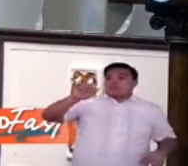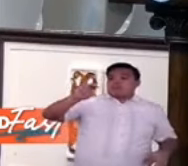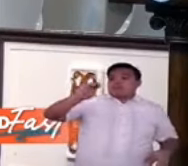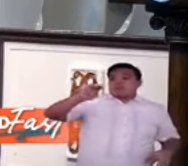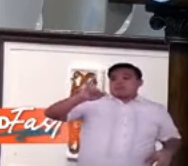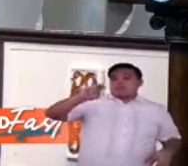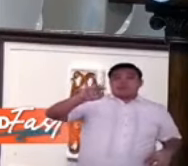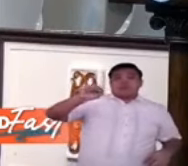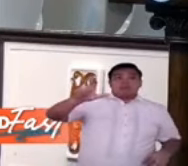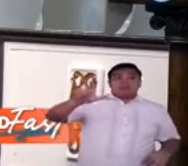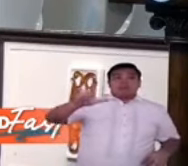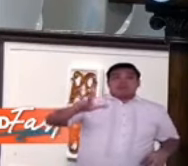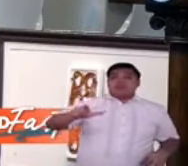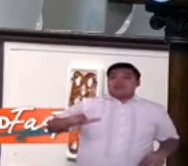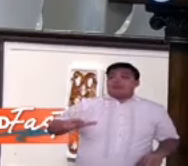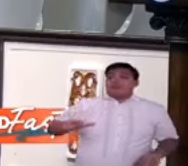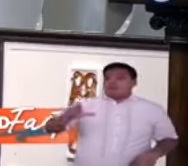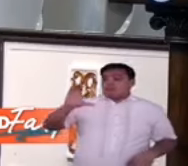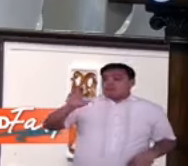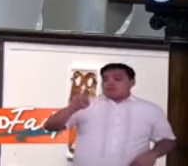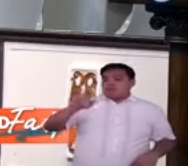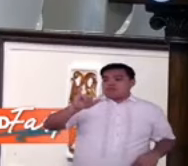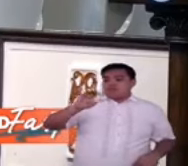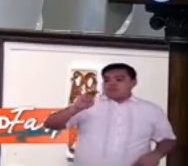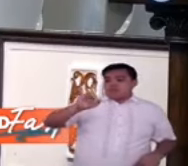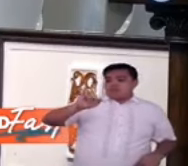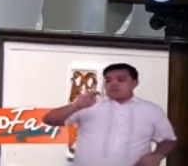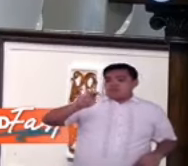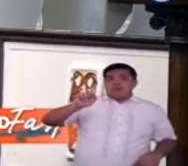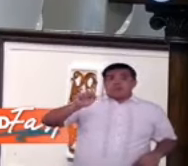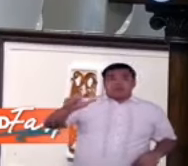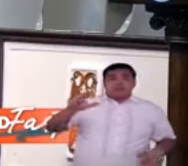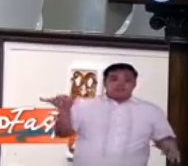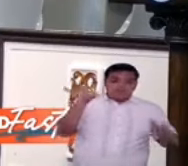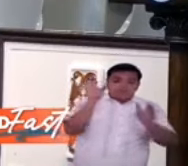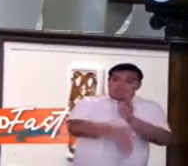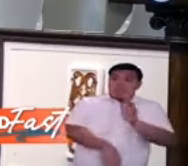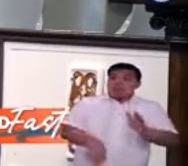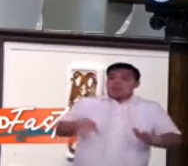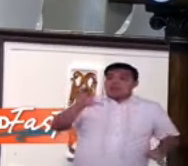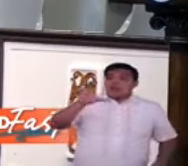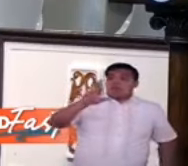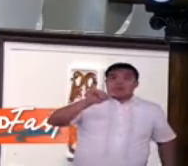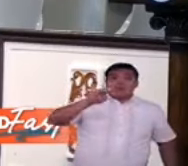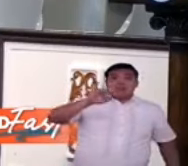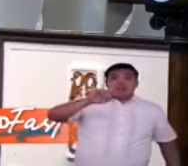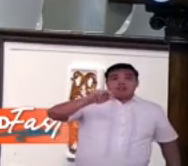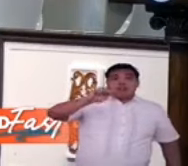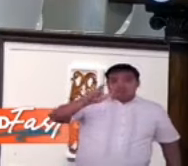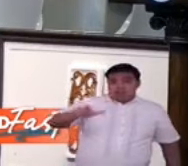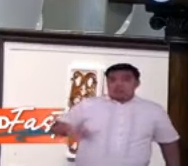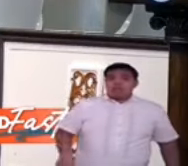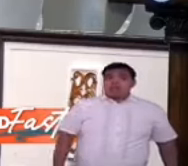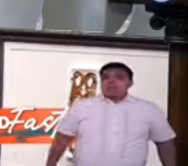of the ministry of OSEC, the online exploitation of children. And we have invested in that. We